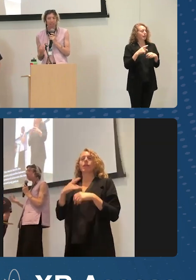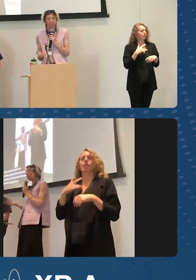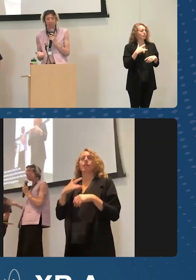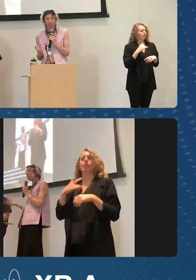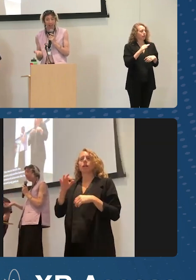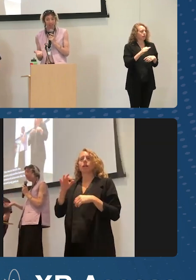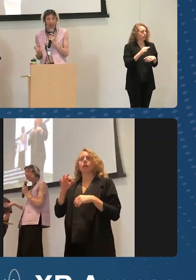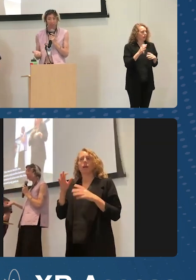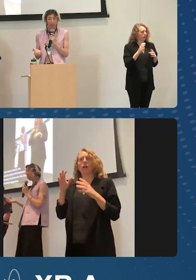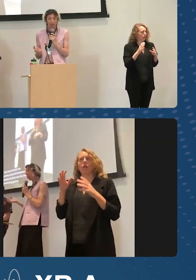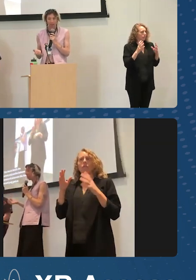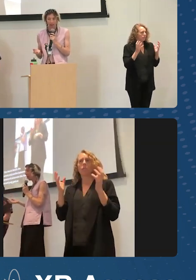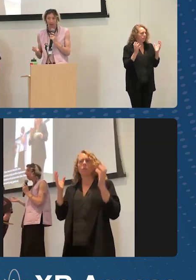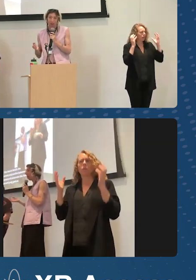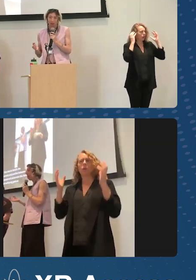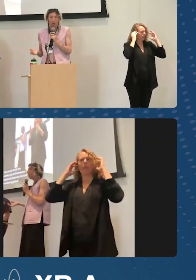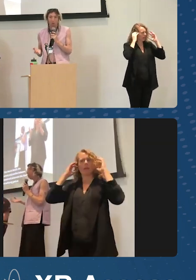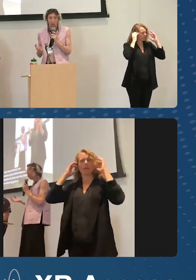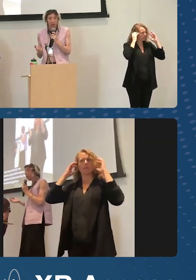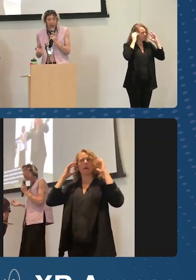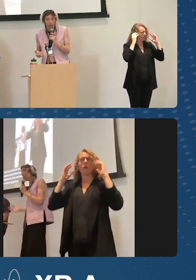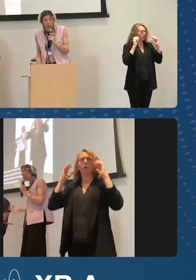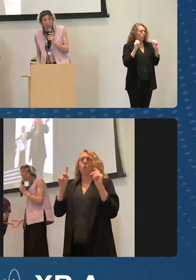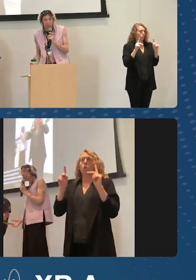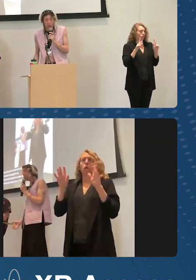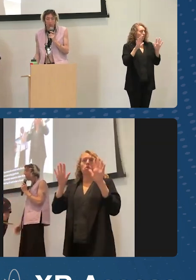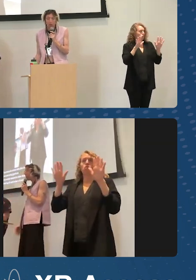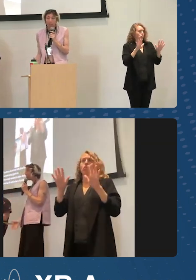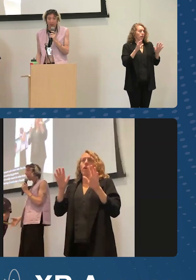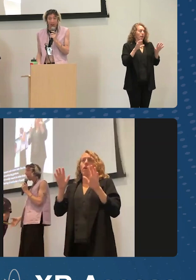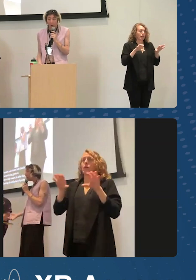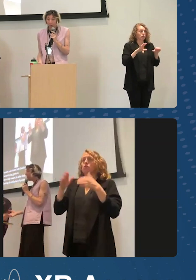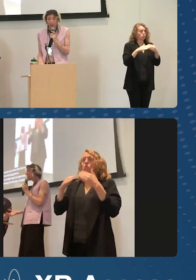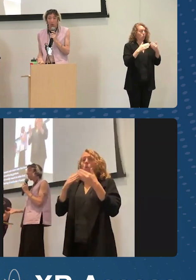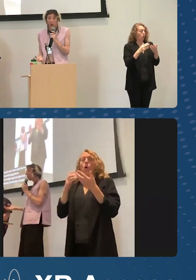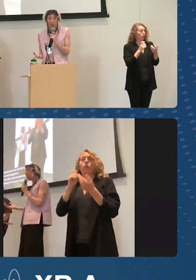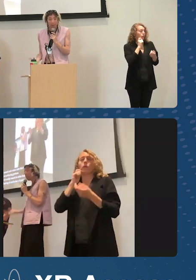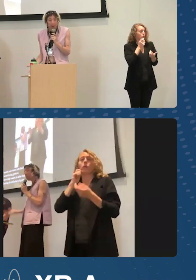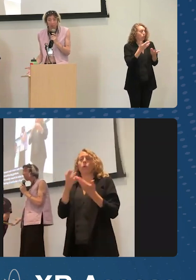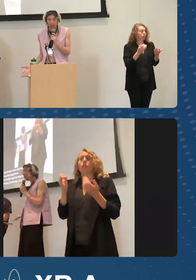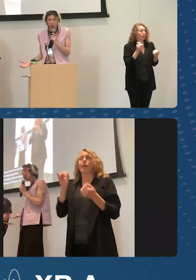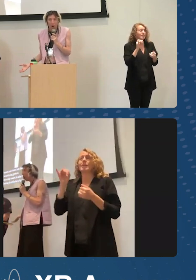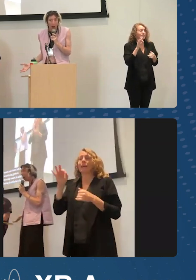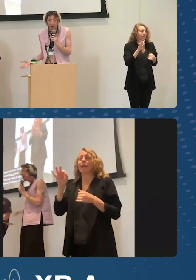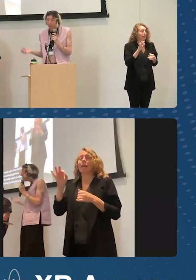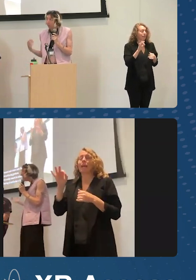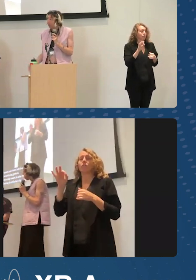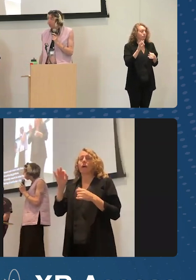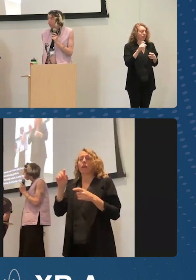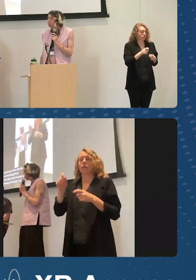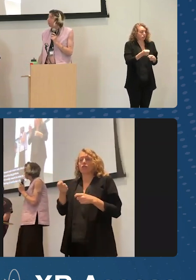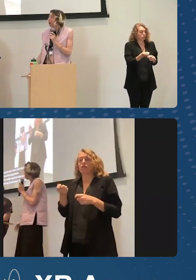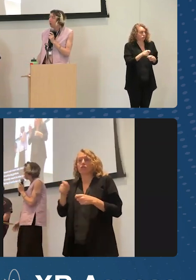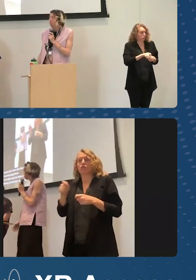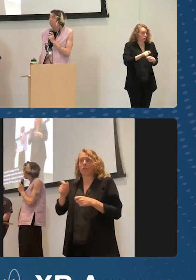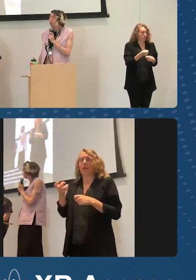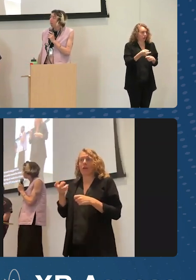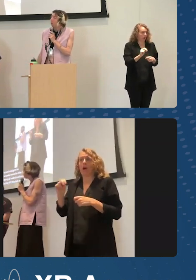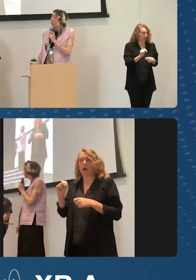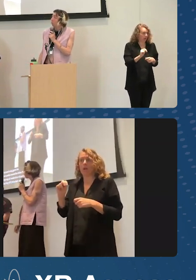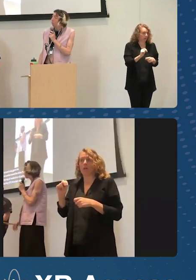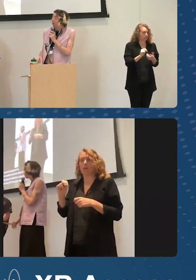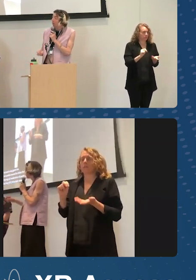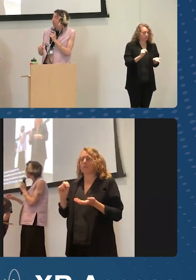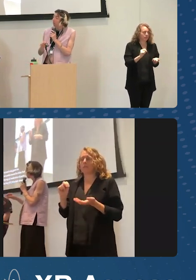this HTC headset, where it's like, great, it can do all of these cool things if I could only turn the damn thing on.